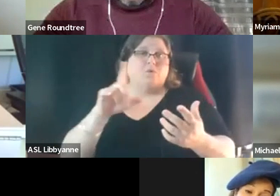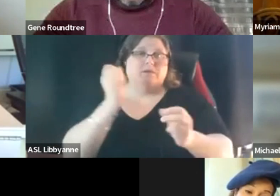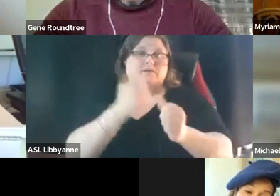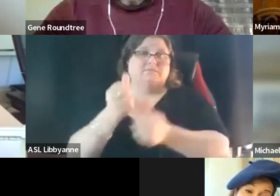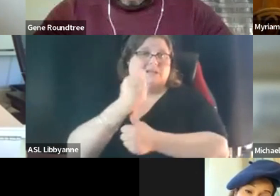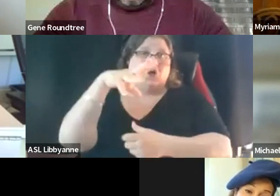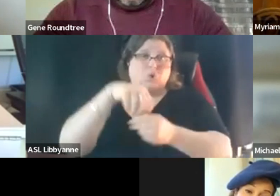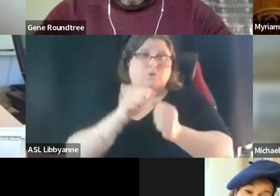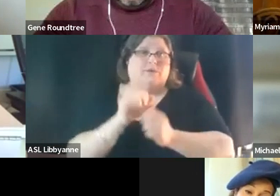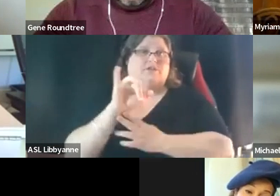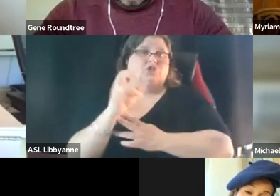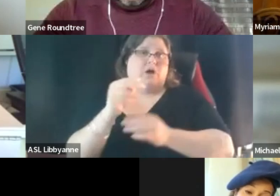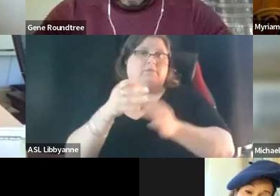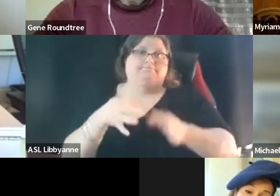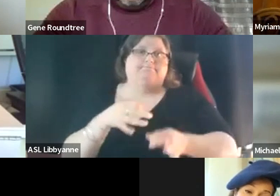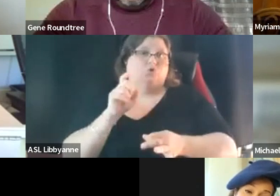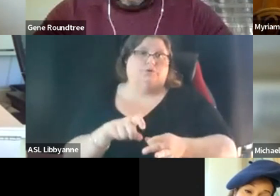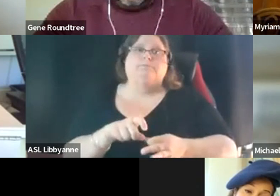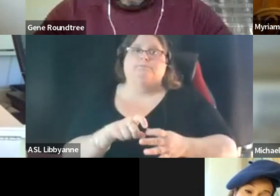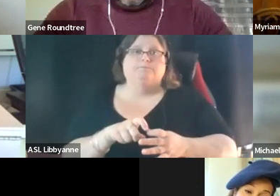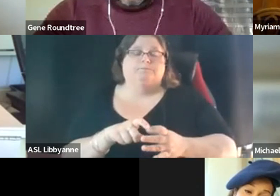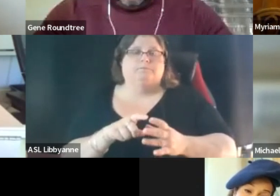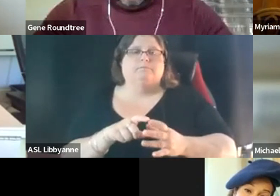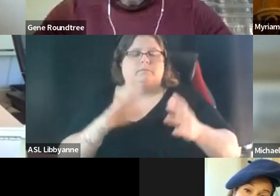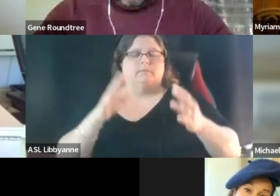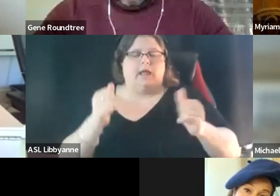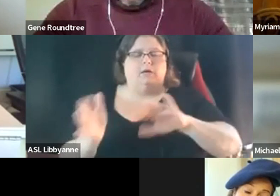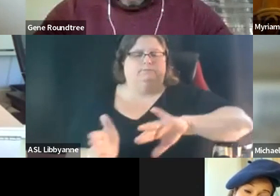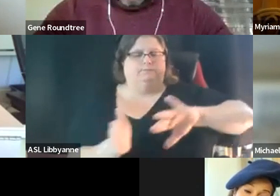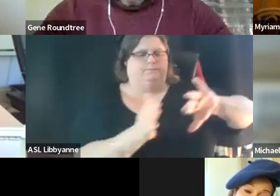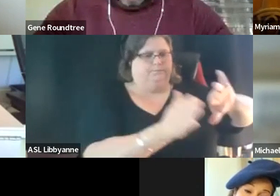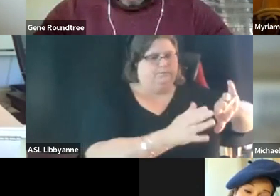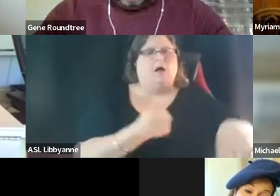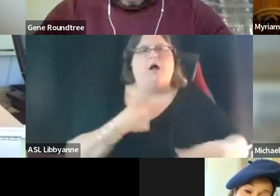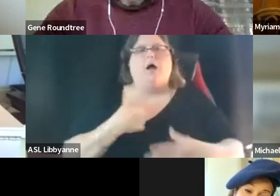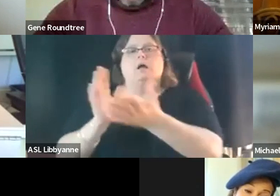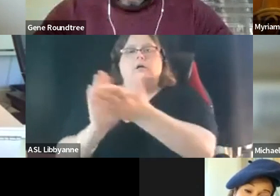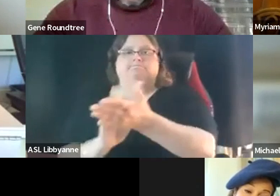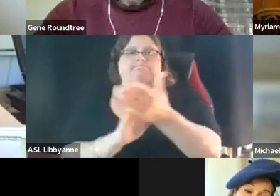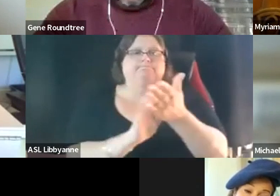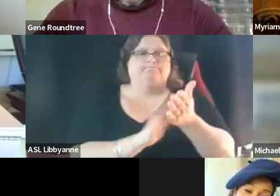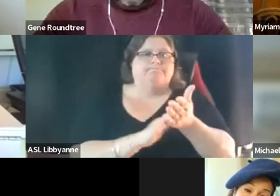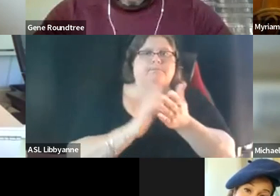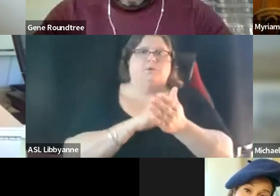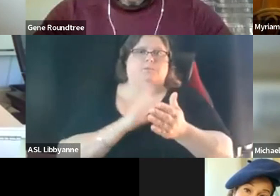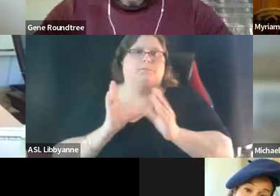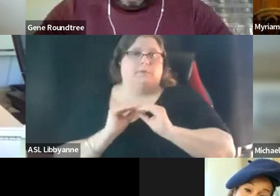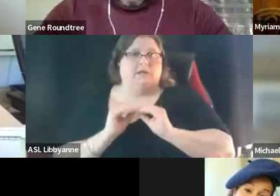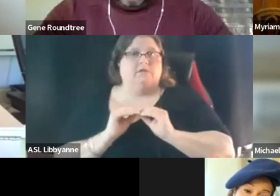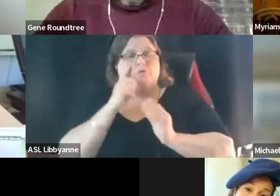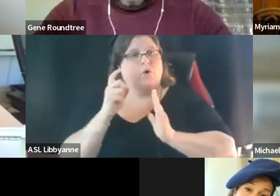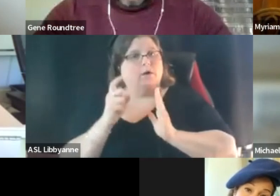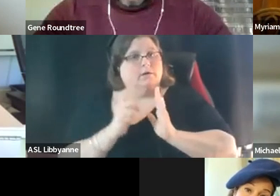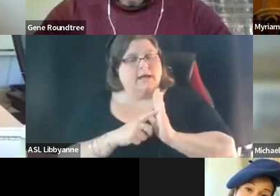description. Secondly, I also applaud the committee for explicitly recognizing multilingual learners with disabilities as one